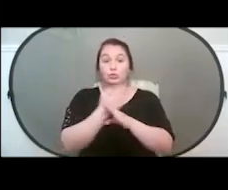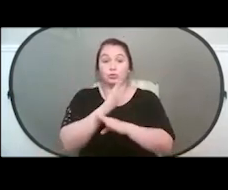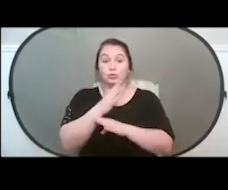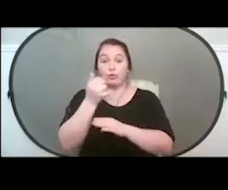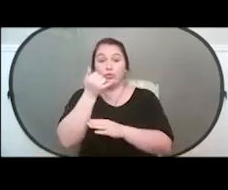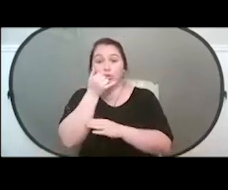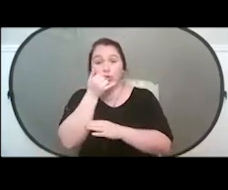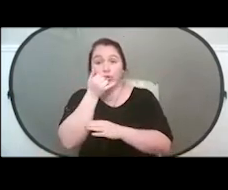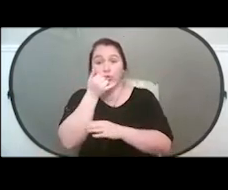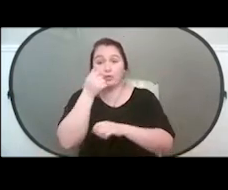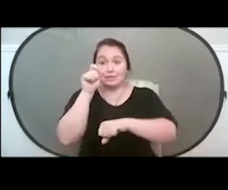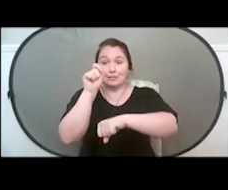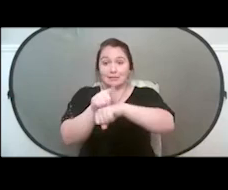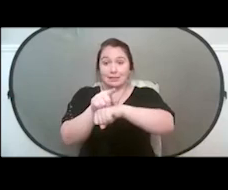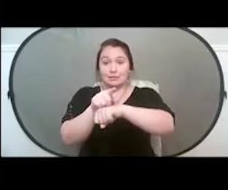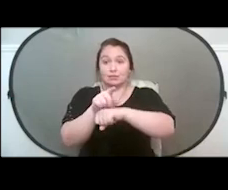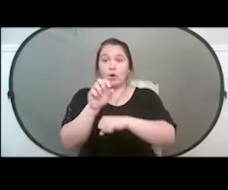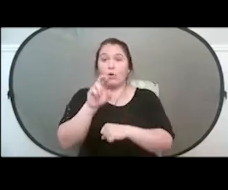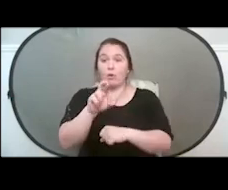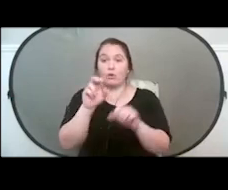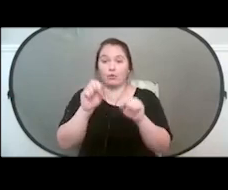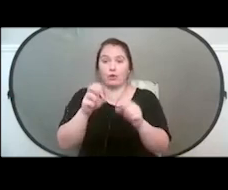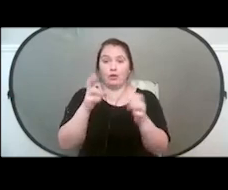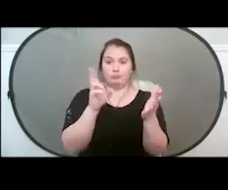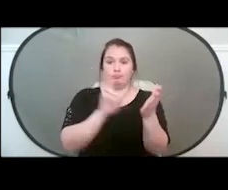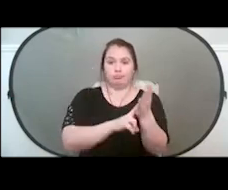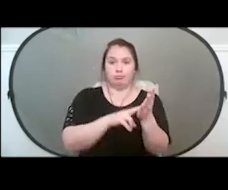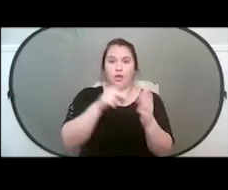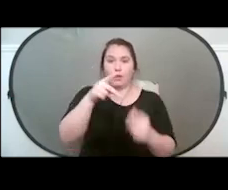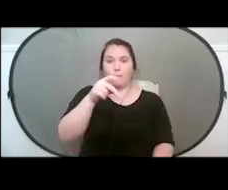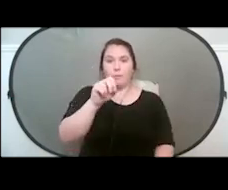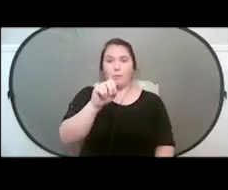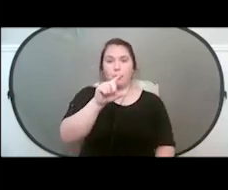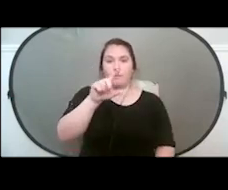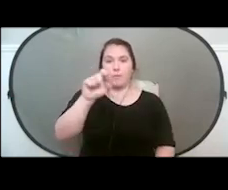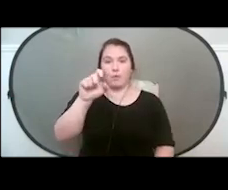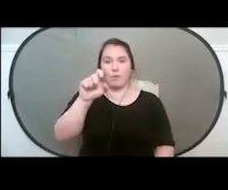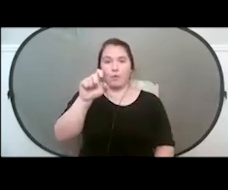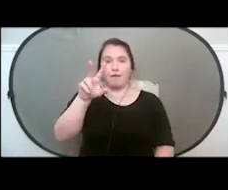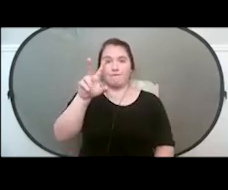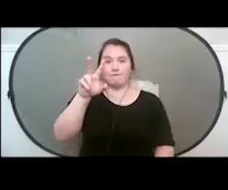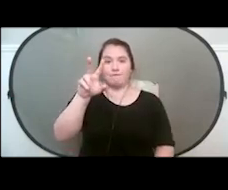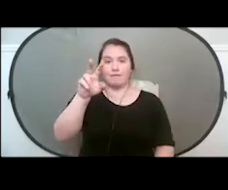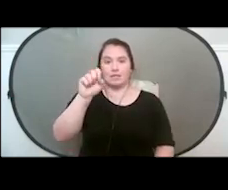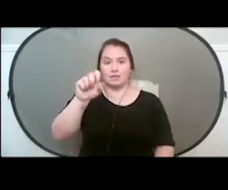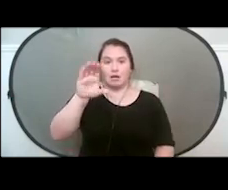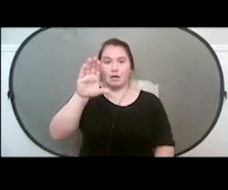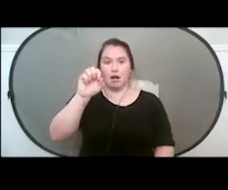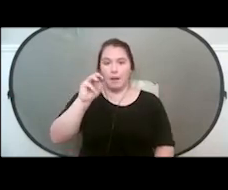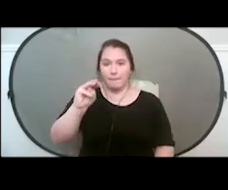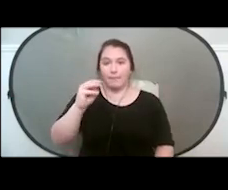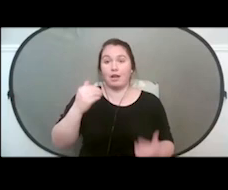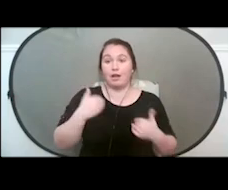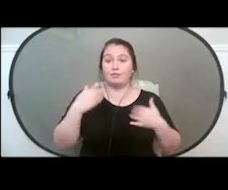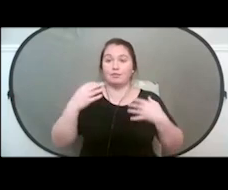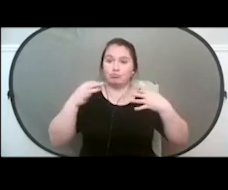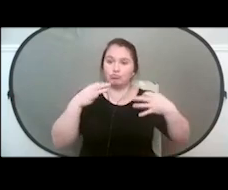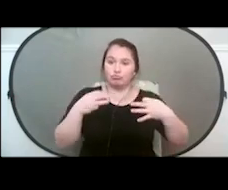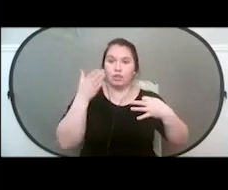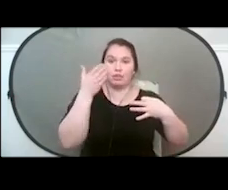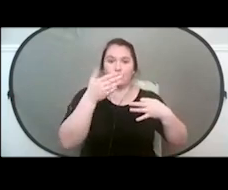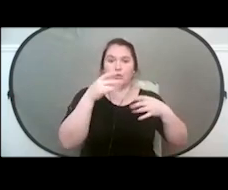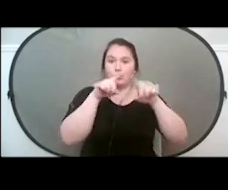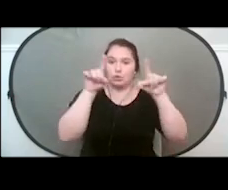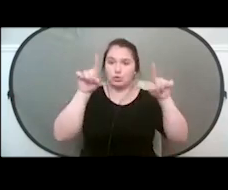text, or you can log in at pollev.com. So the instructions are on the screen. And then we'd like